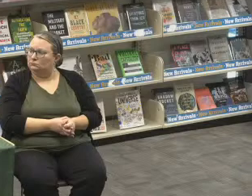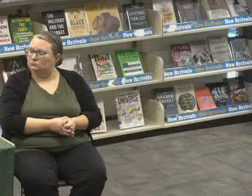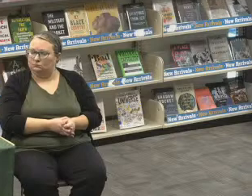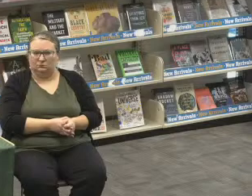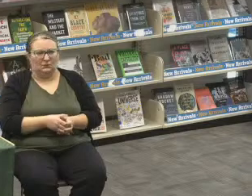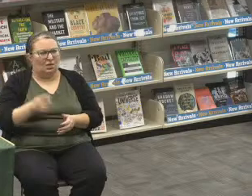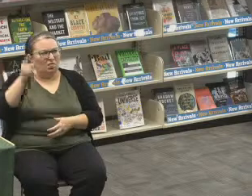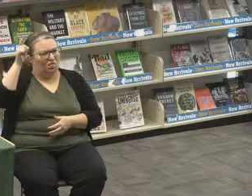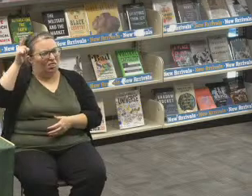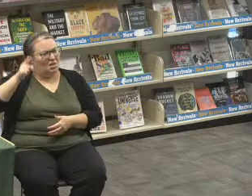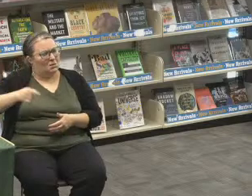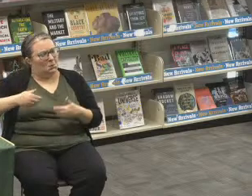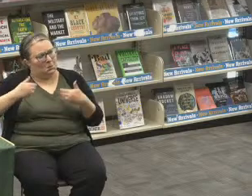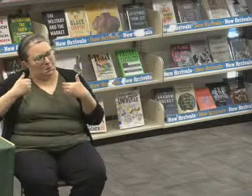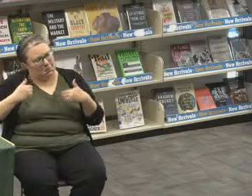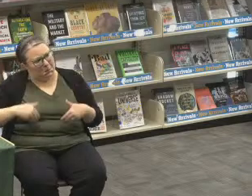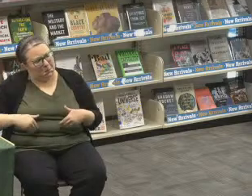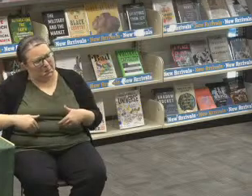These are heavy, right?